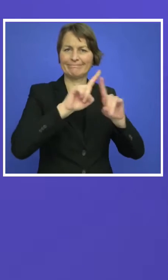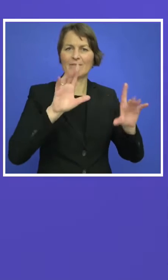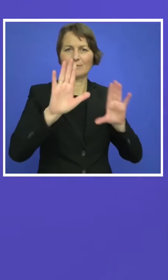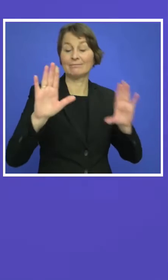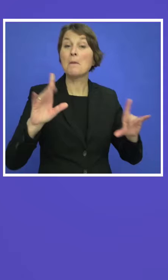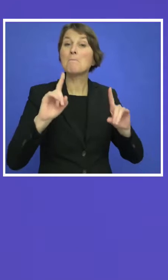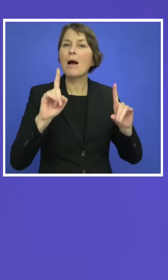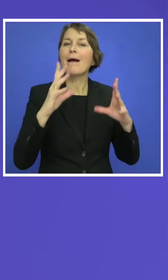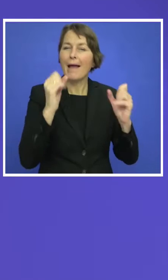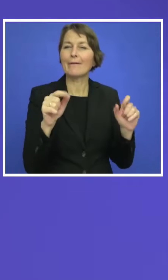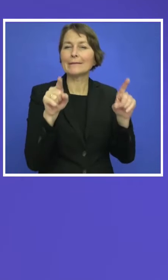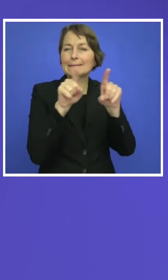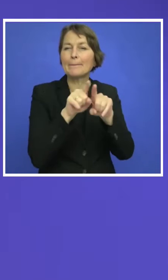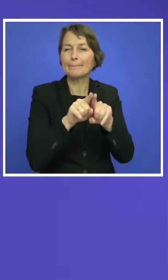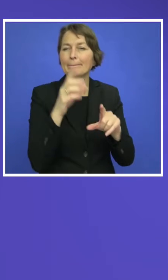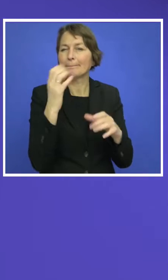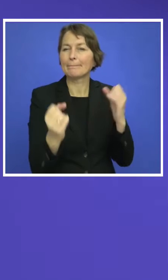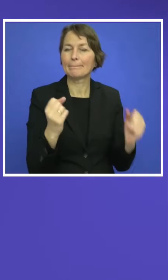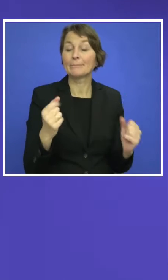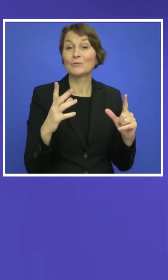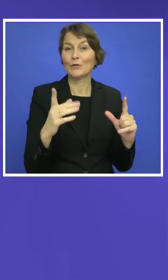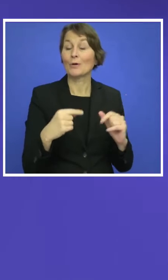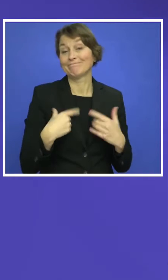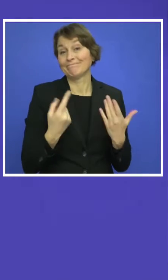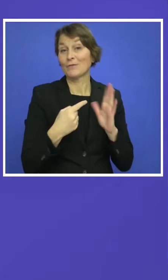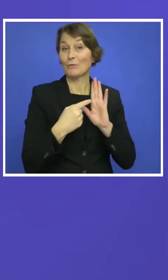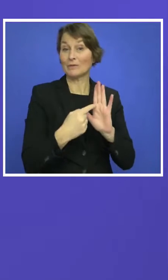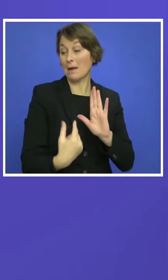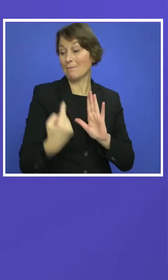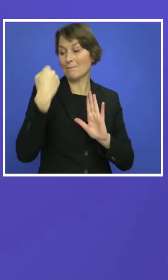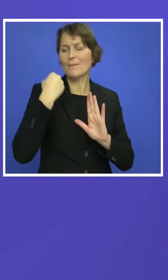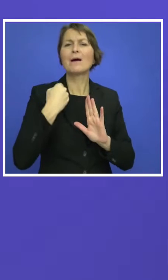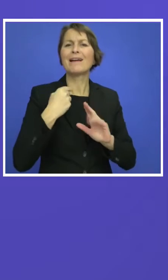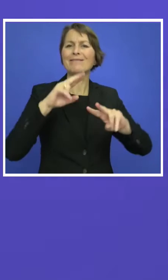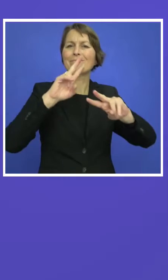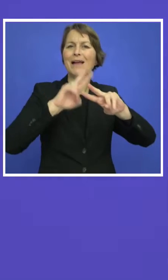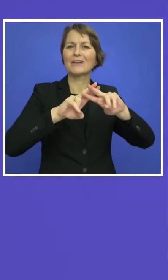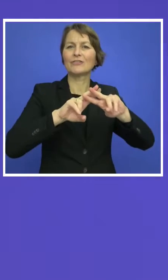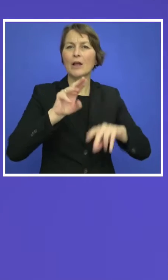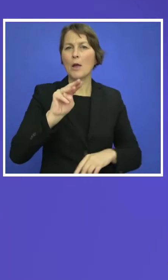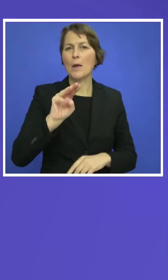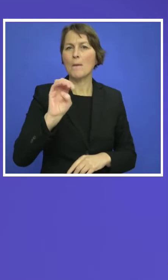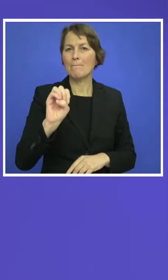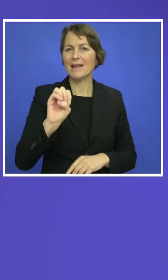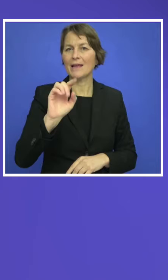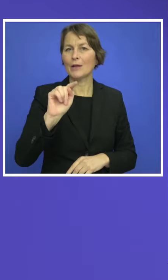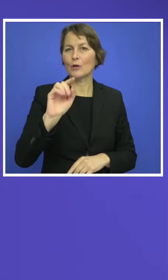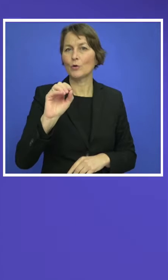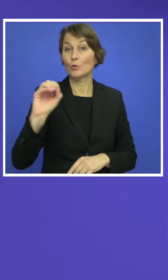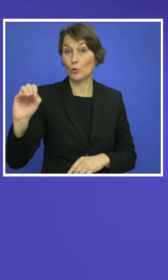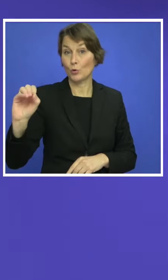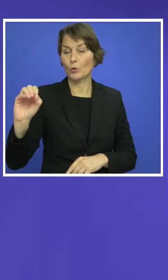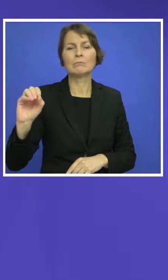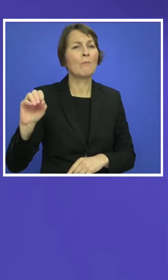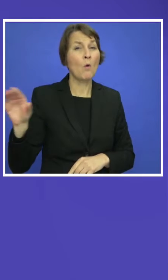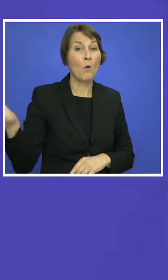explains why, for example, the Me Too hashtag had such a powerful global impact, and